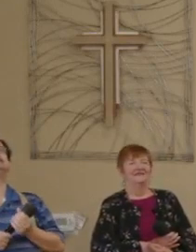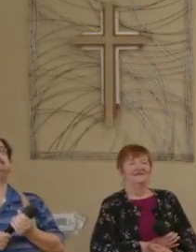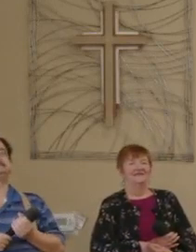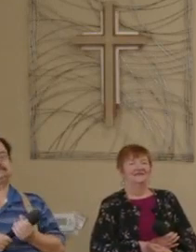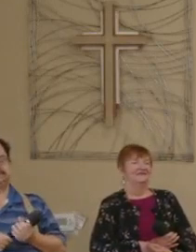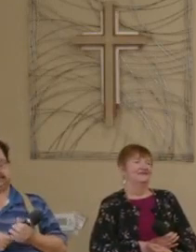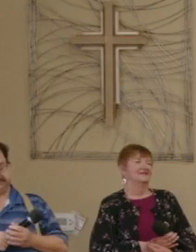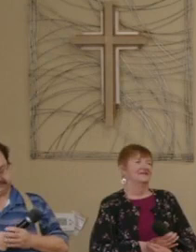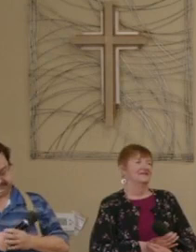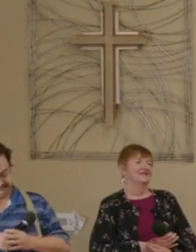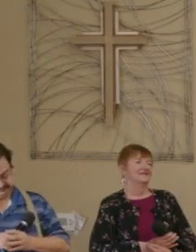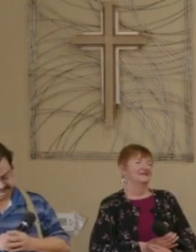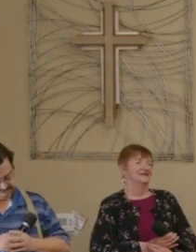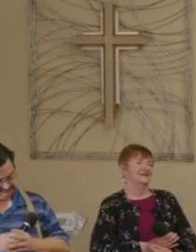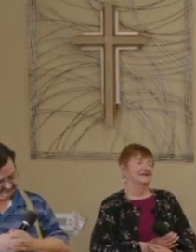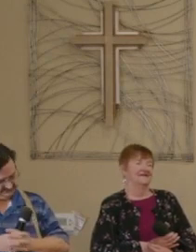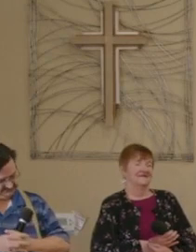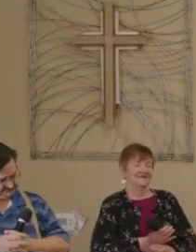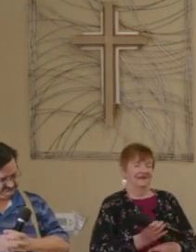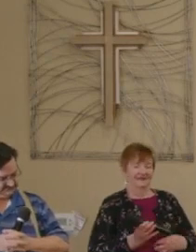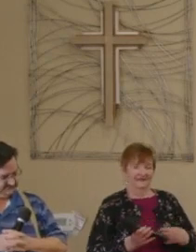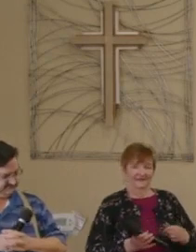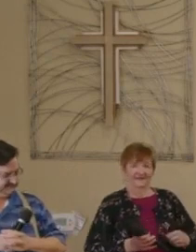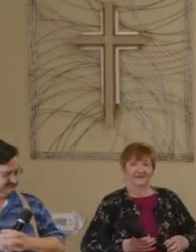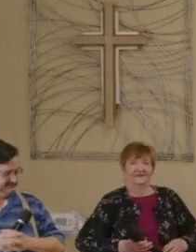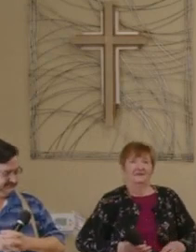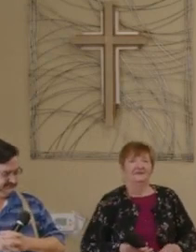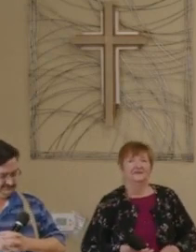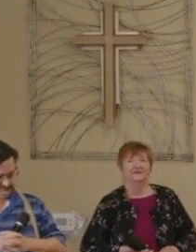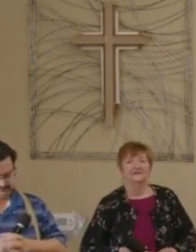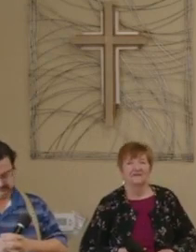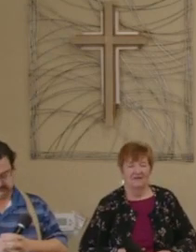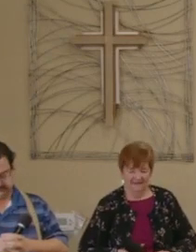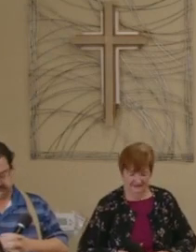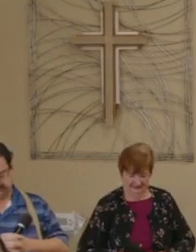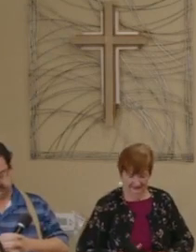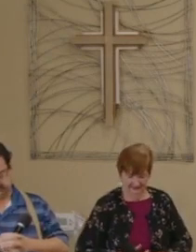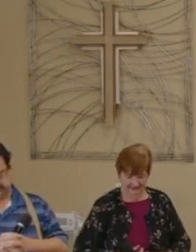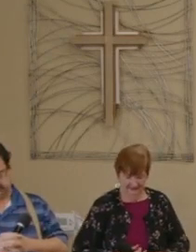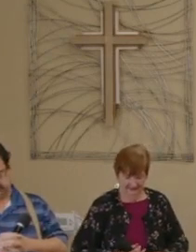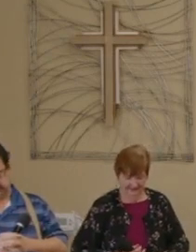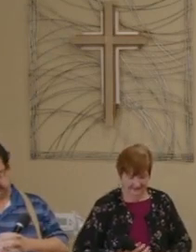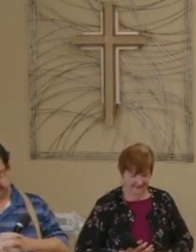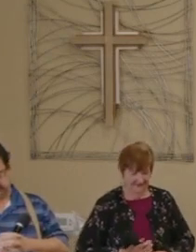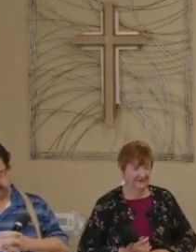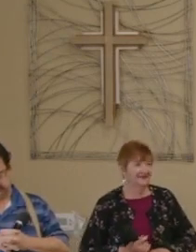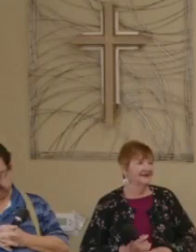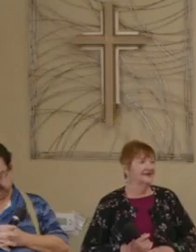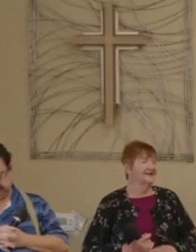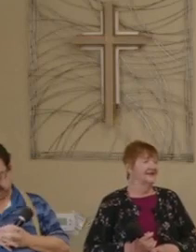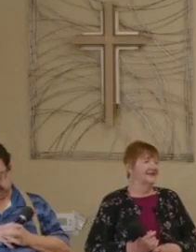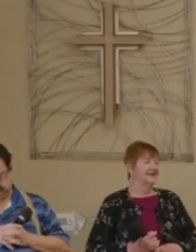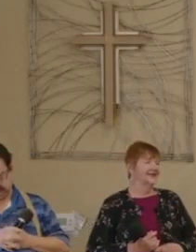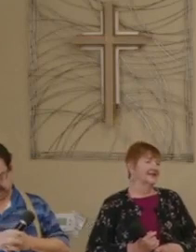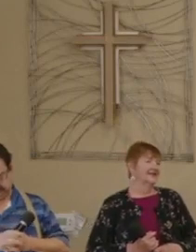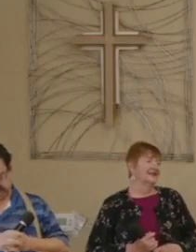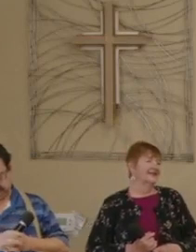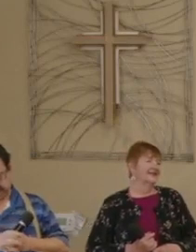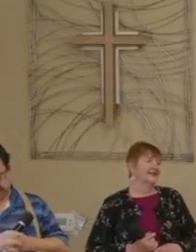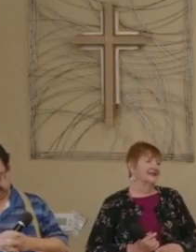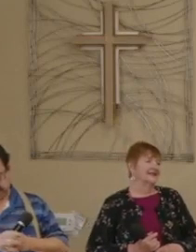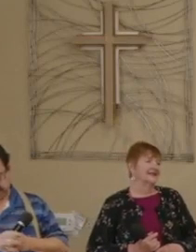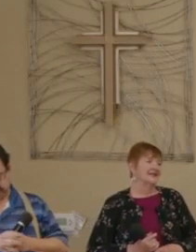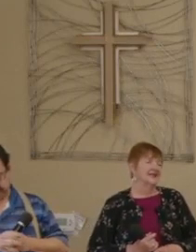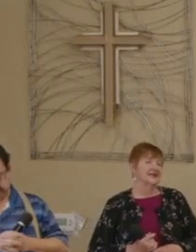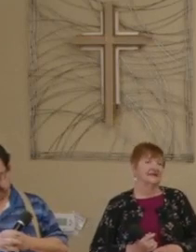this song, and then you guys have a wonderful week. There's lots of opportunities for prayer and fellowshipping with each other this week. And